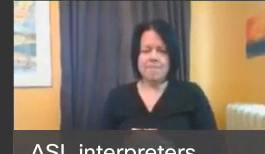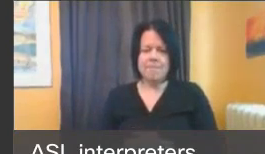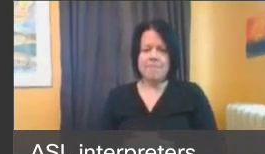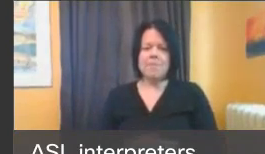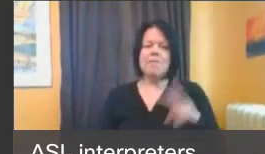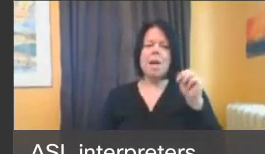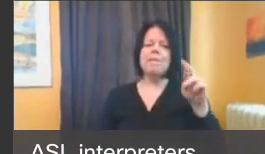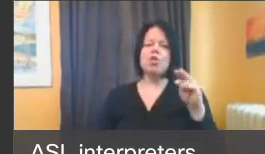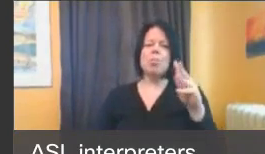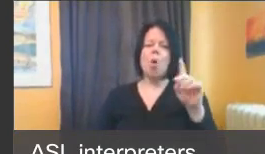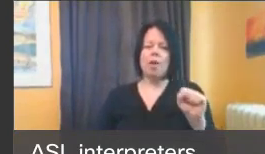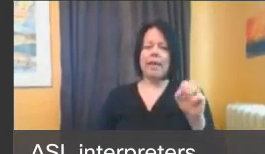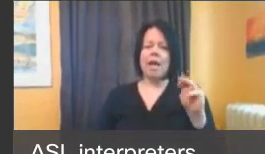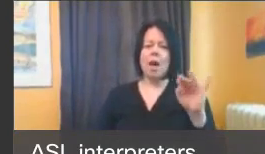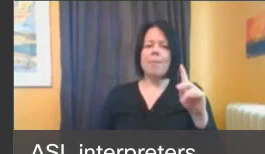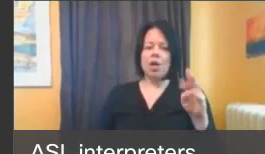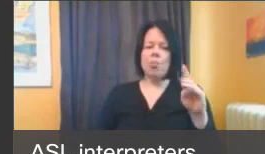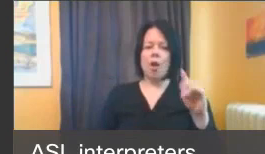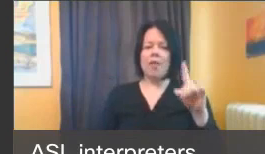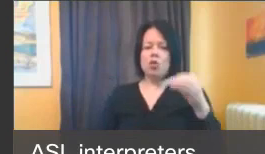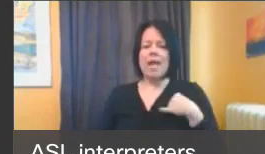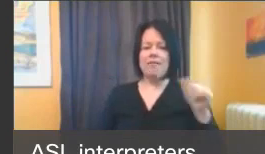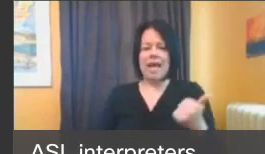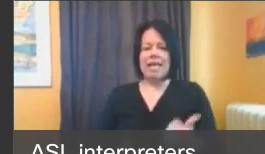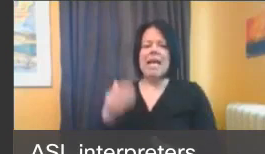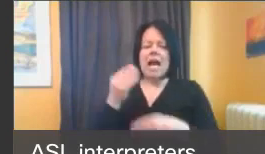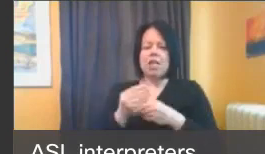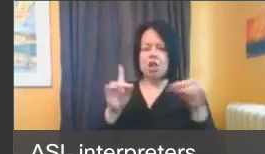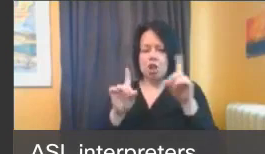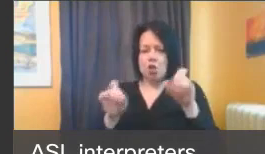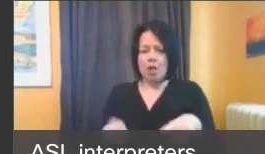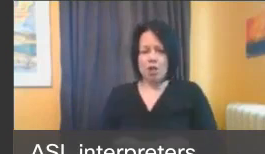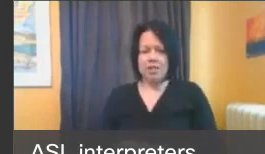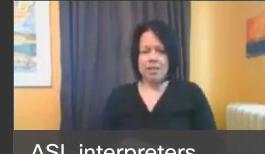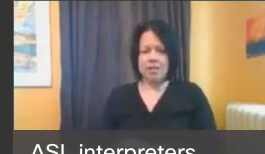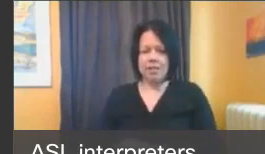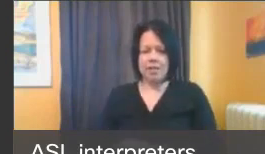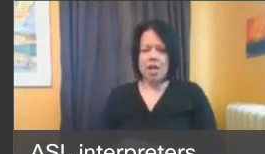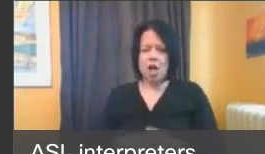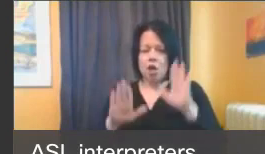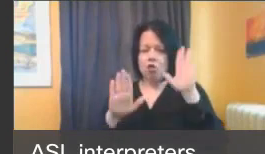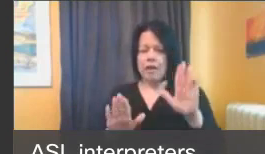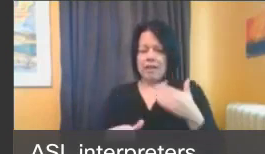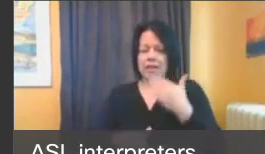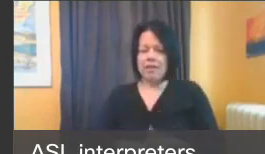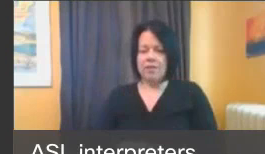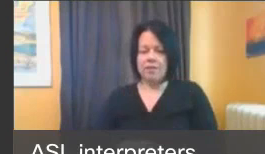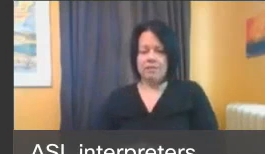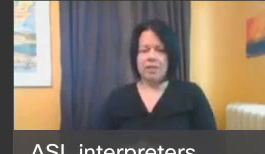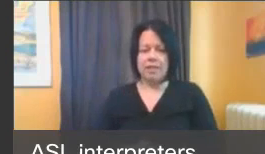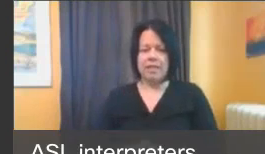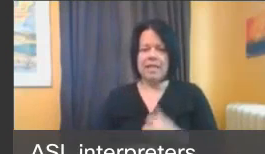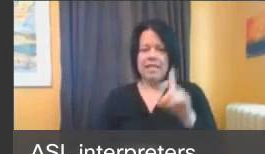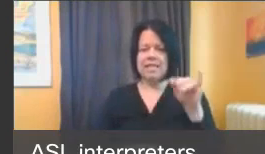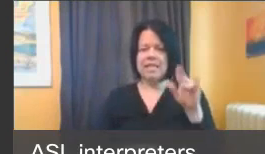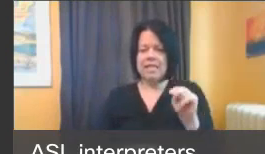Mr. Morley, Michael Morley, if we have any additional questions. Great, thank you. Dean Tolson, we've